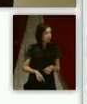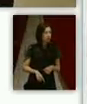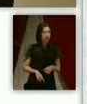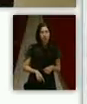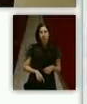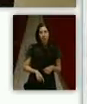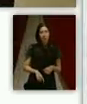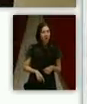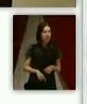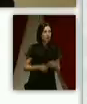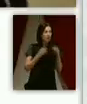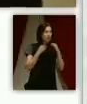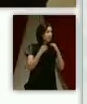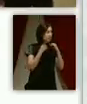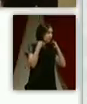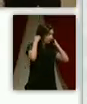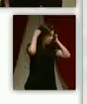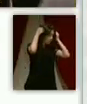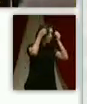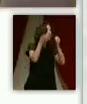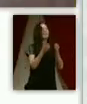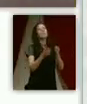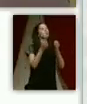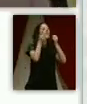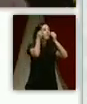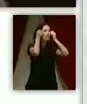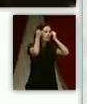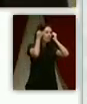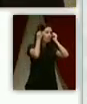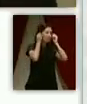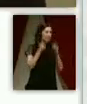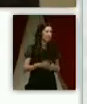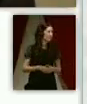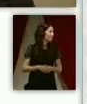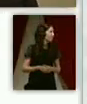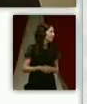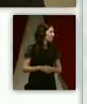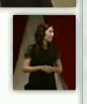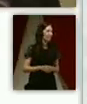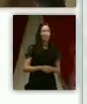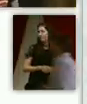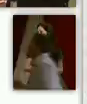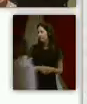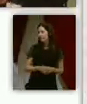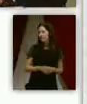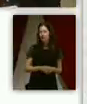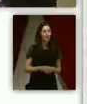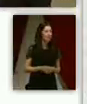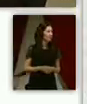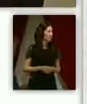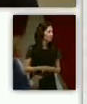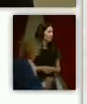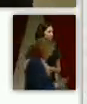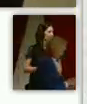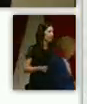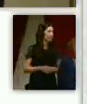The interpreter apologizes, but there isn't any sound in the booth. Either the speaker is not using the microphone or there is a technical mistake